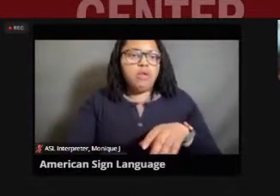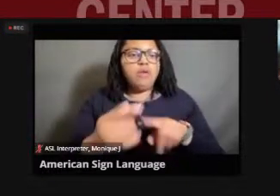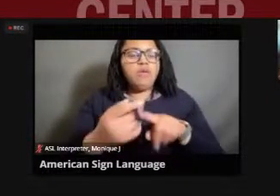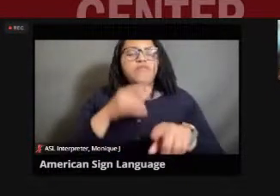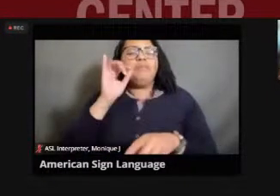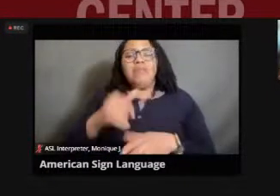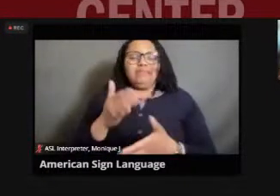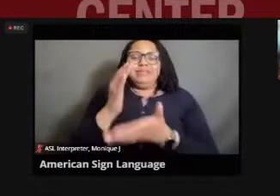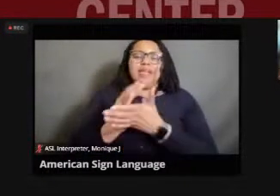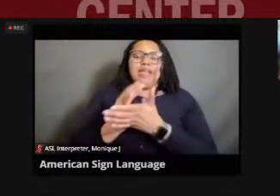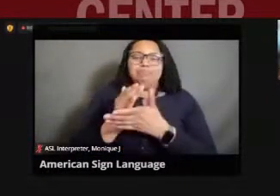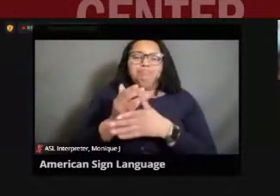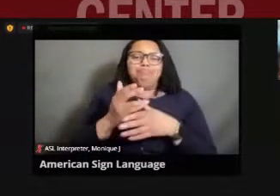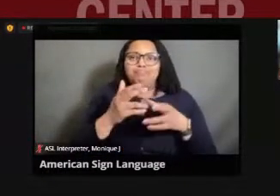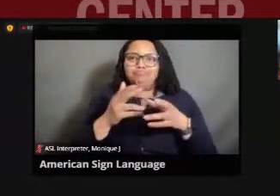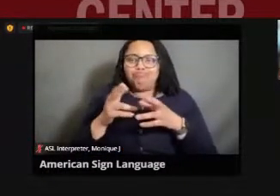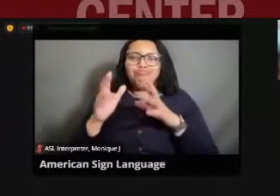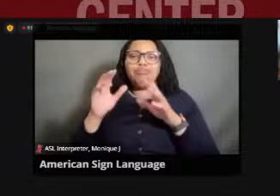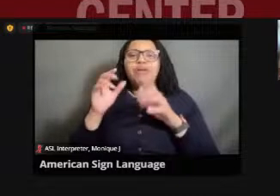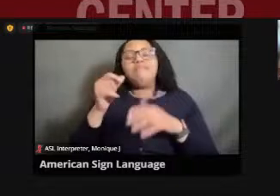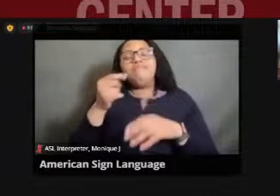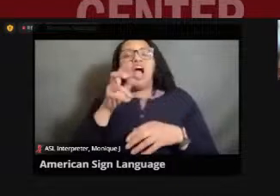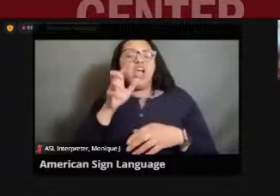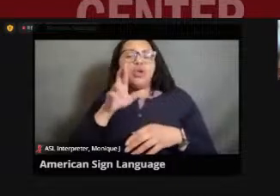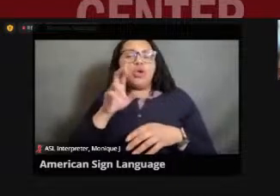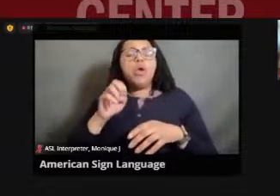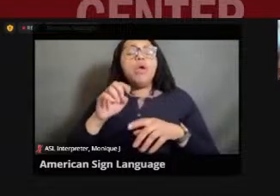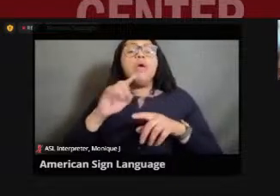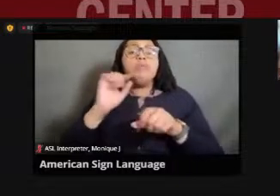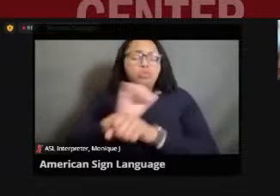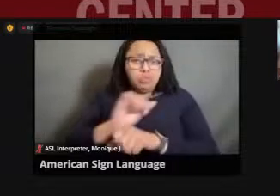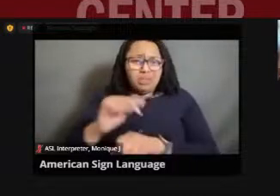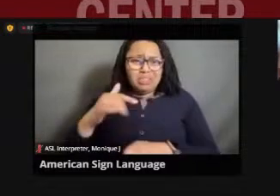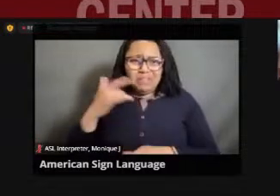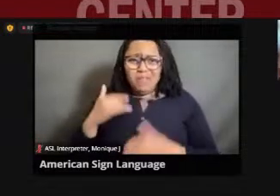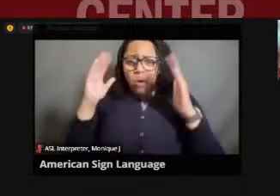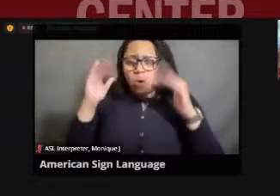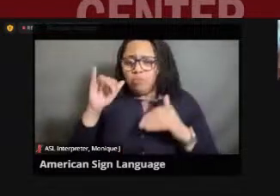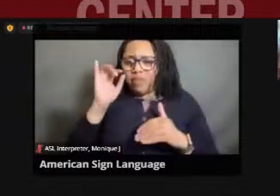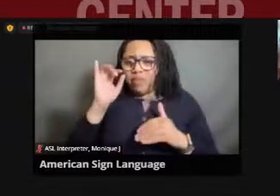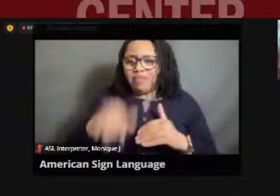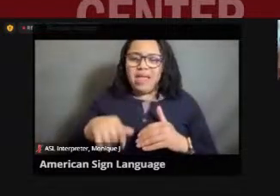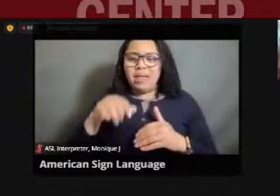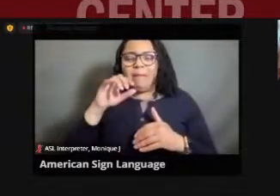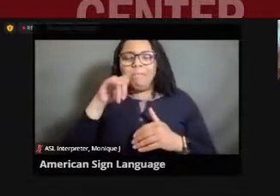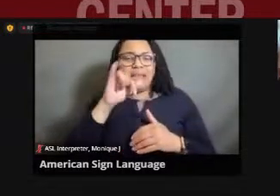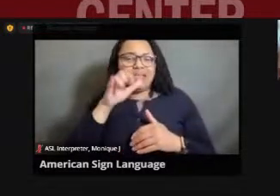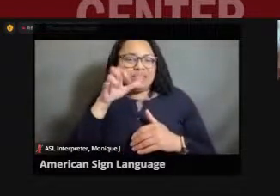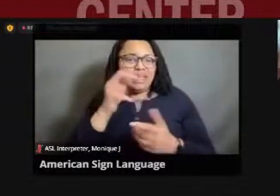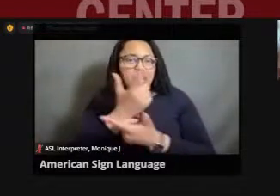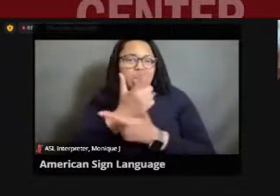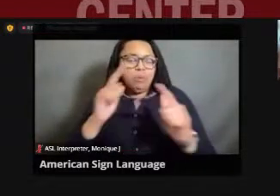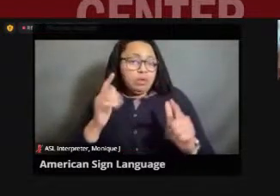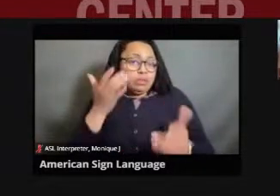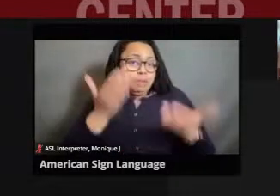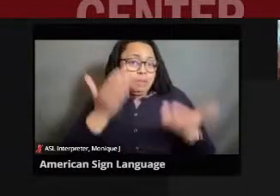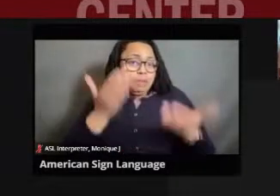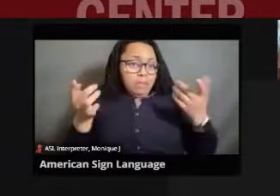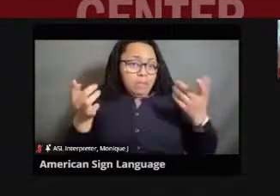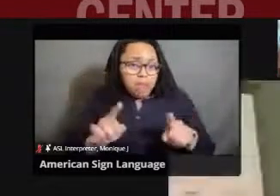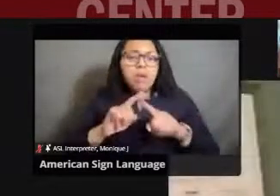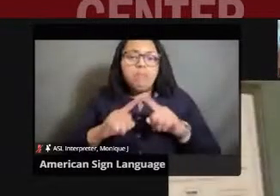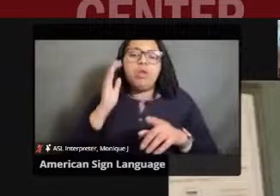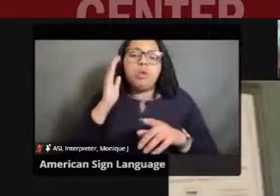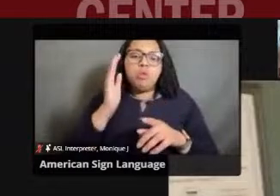This evening, I do feel hope that Palestinian liberation not just might happen, but will happen.